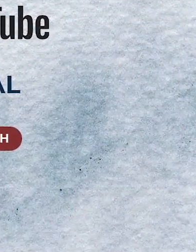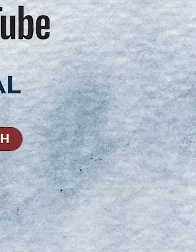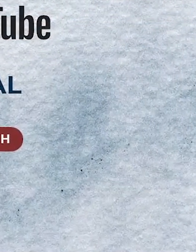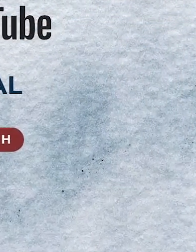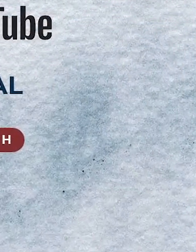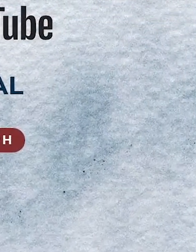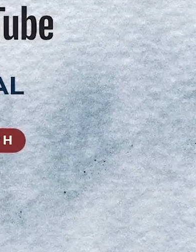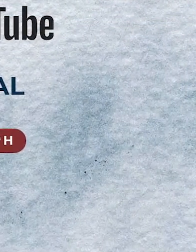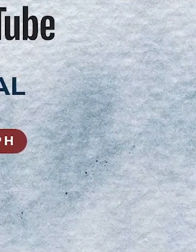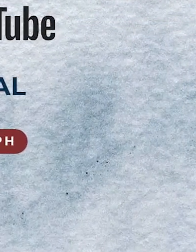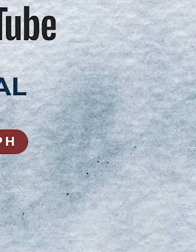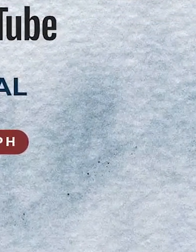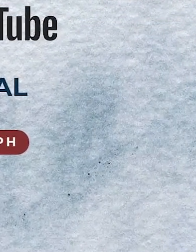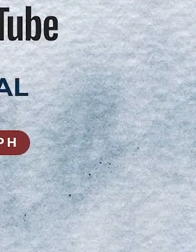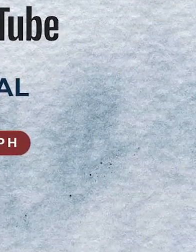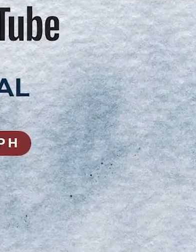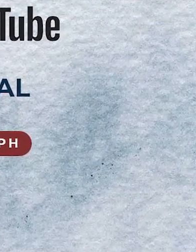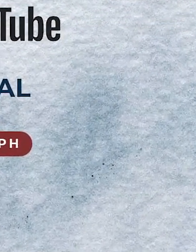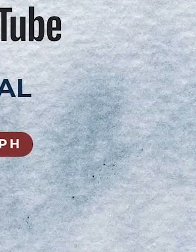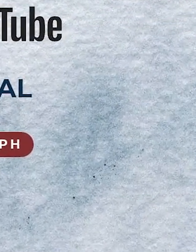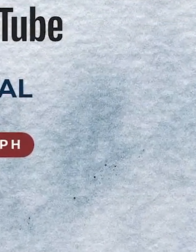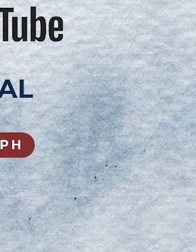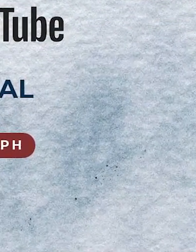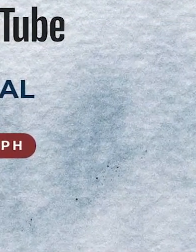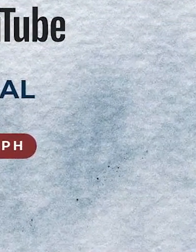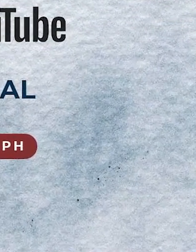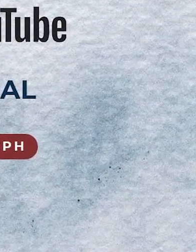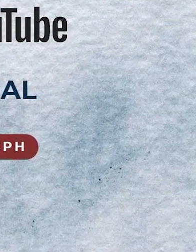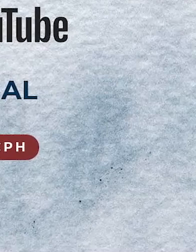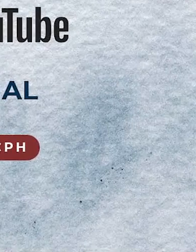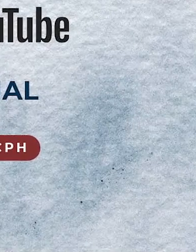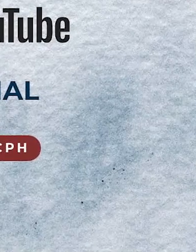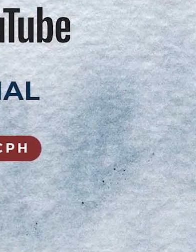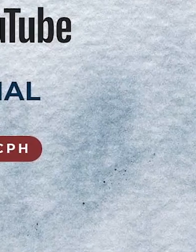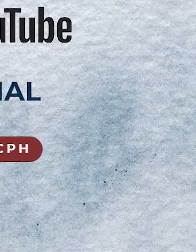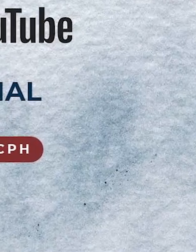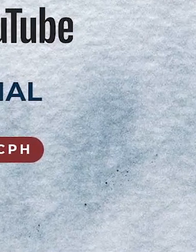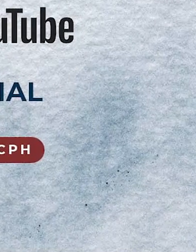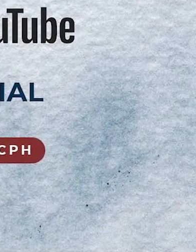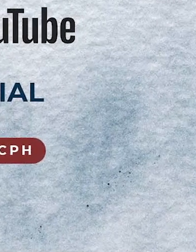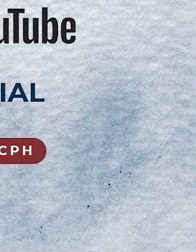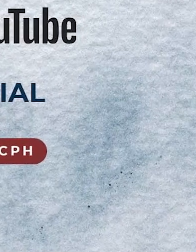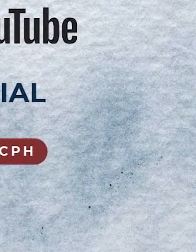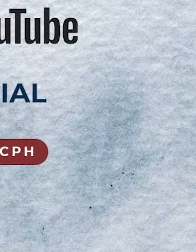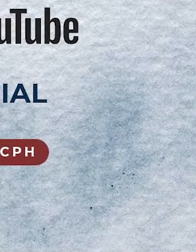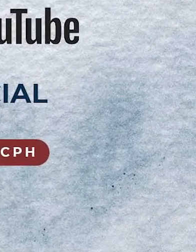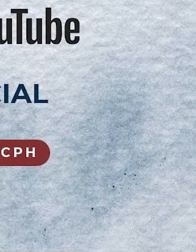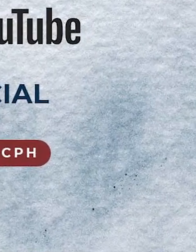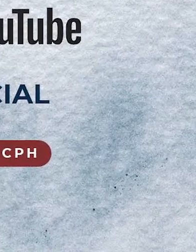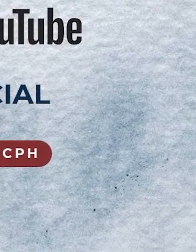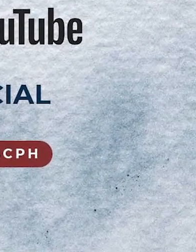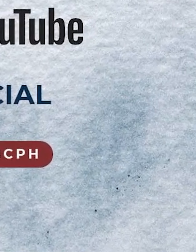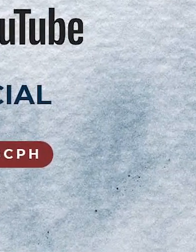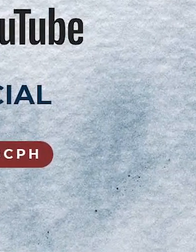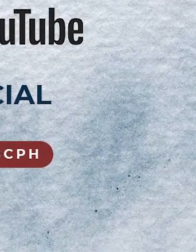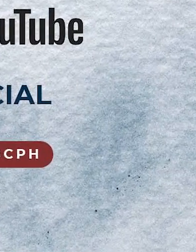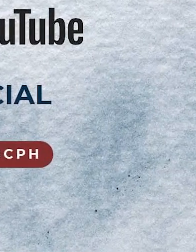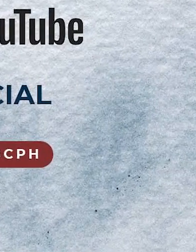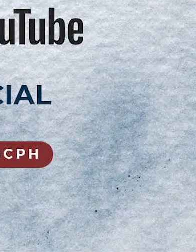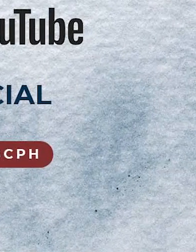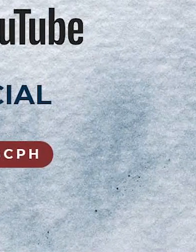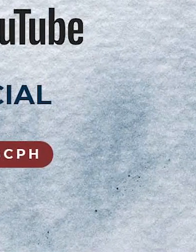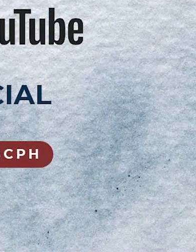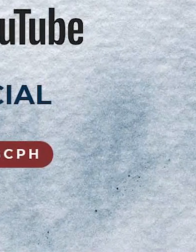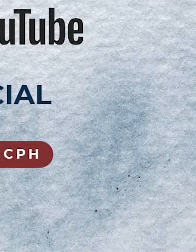strengthens our church at home, we encourage you to stay connected with us throughout the week through these different venues.